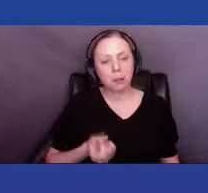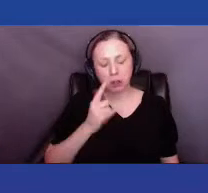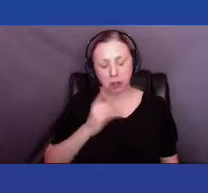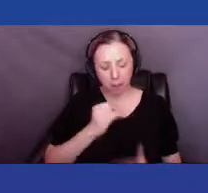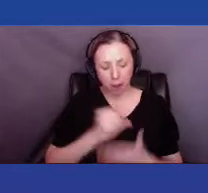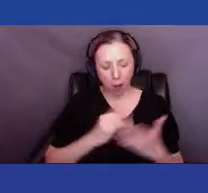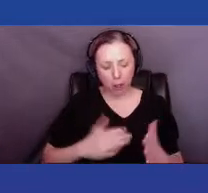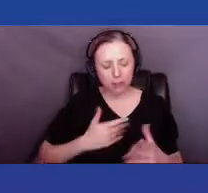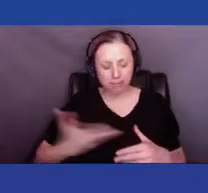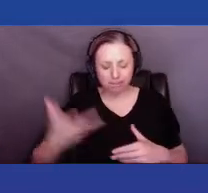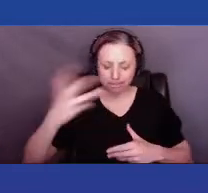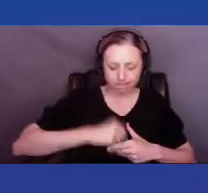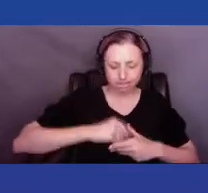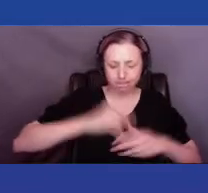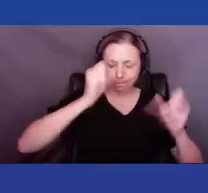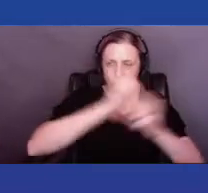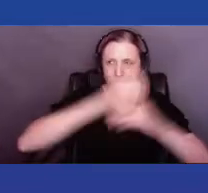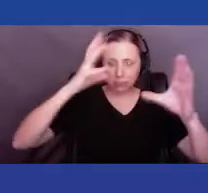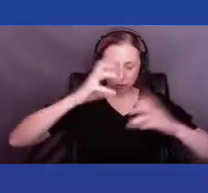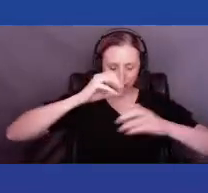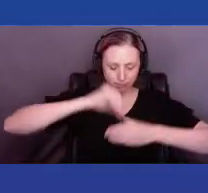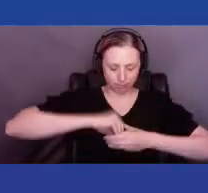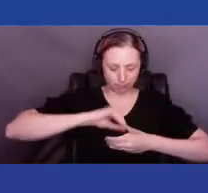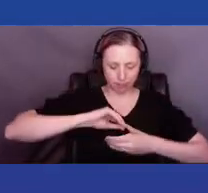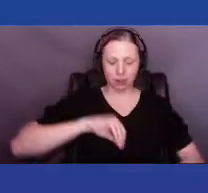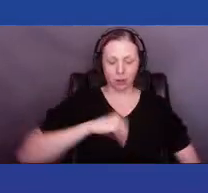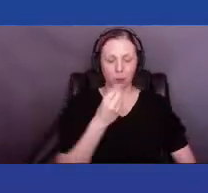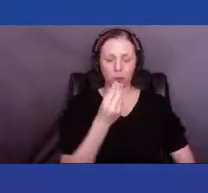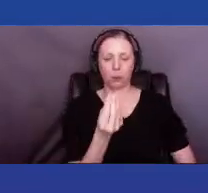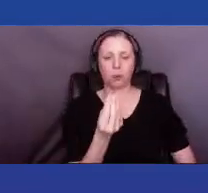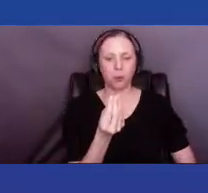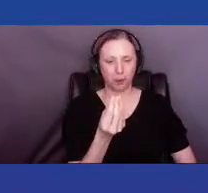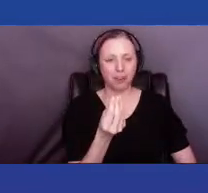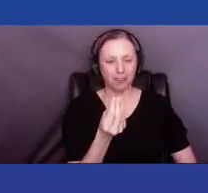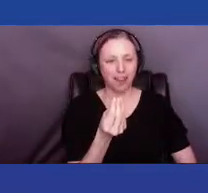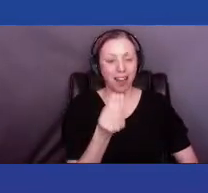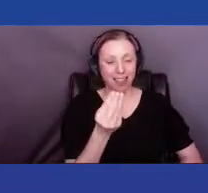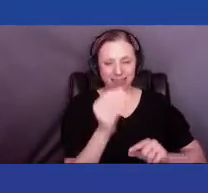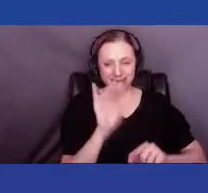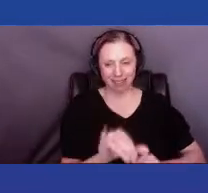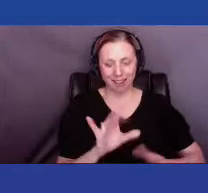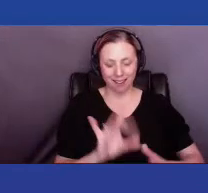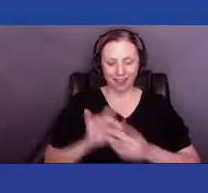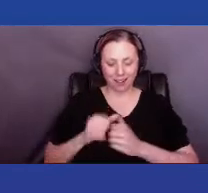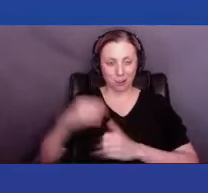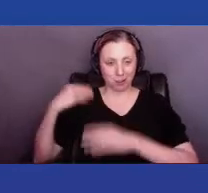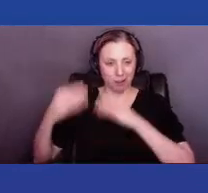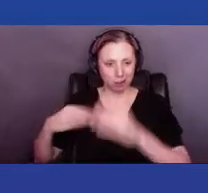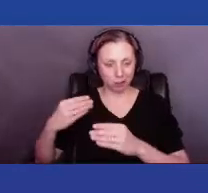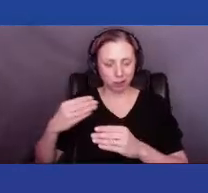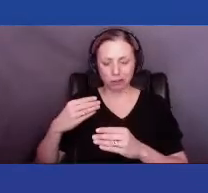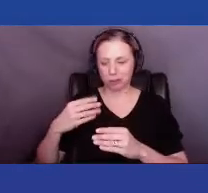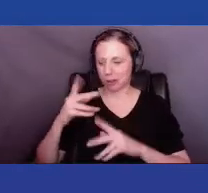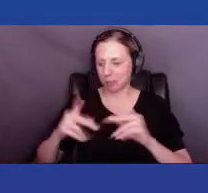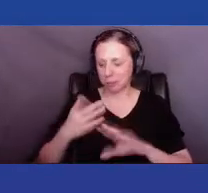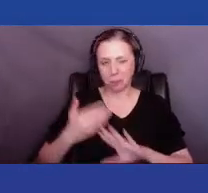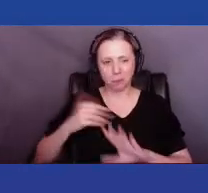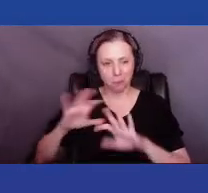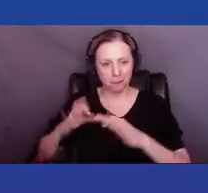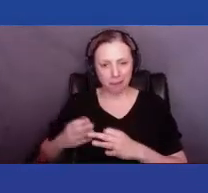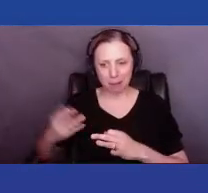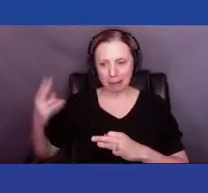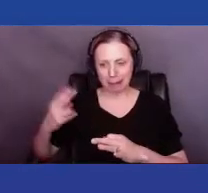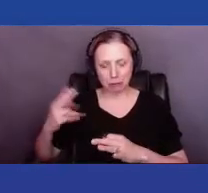body, which carries the bodies of my ancestors and has carried the bodies of my descendants. So this project and the